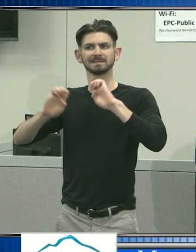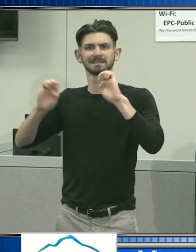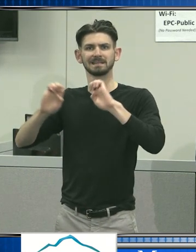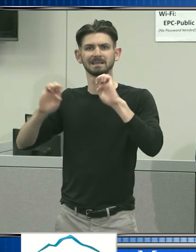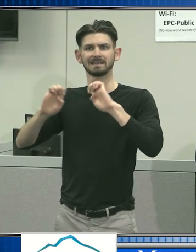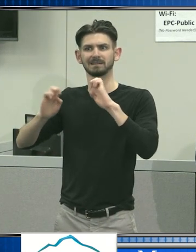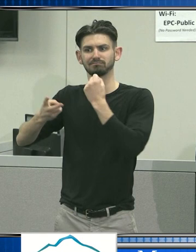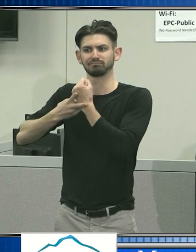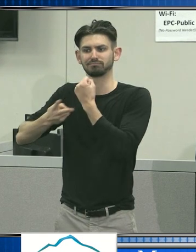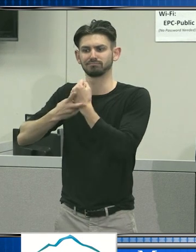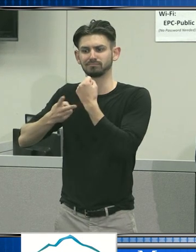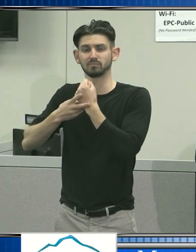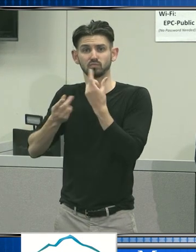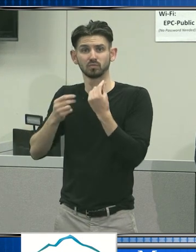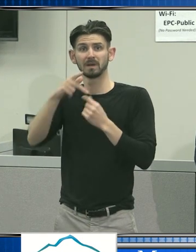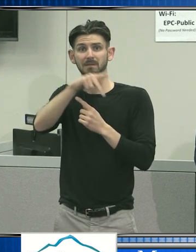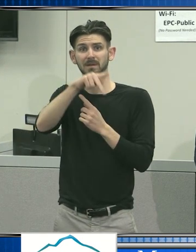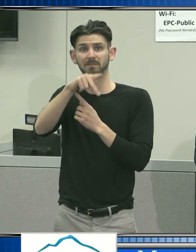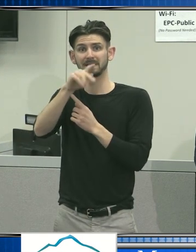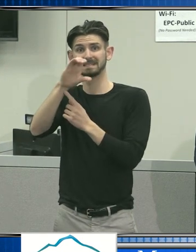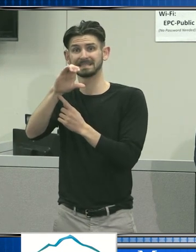by going to